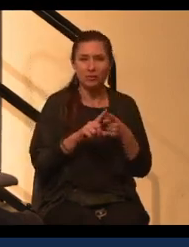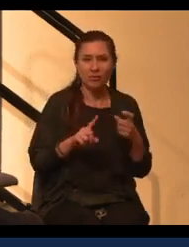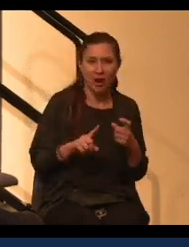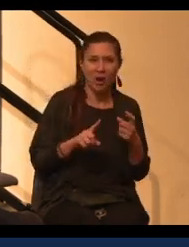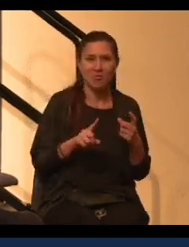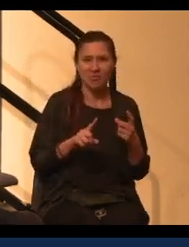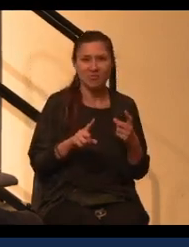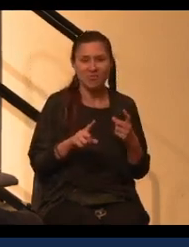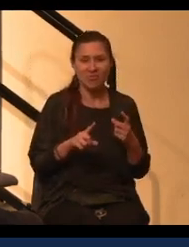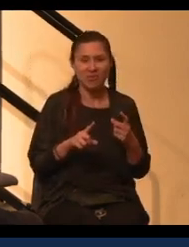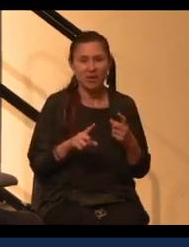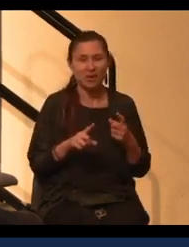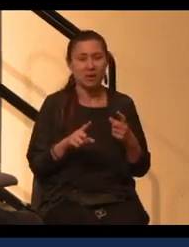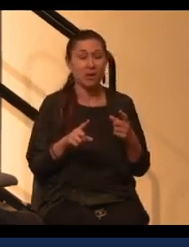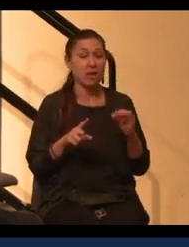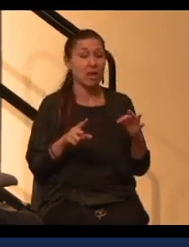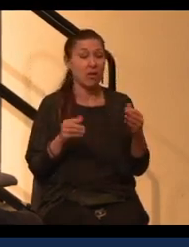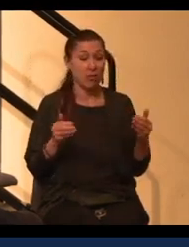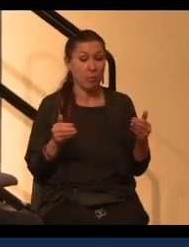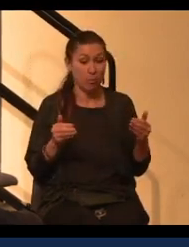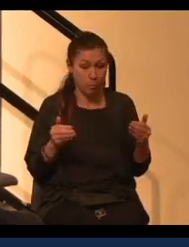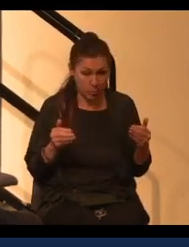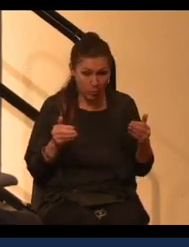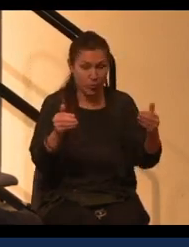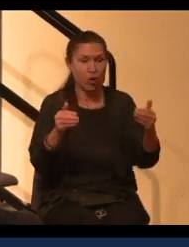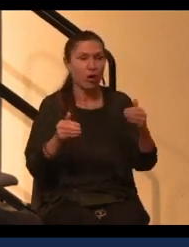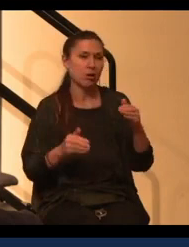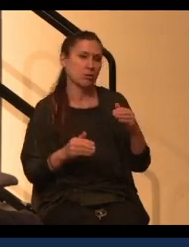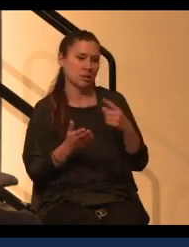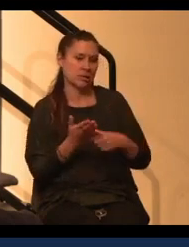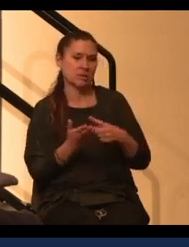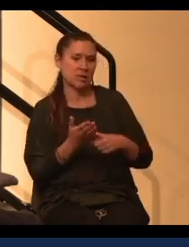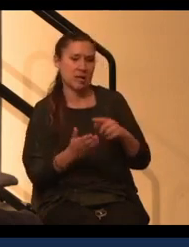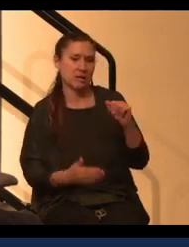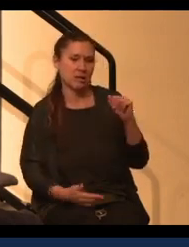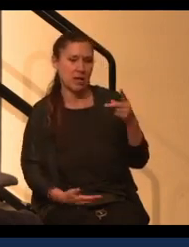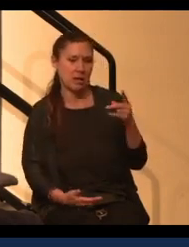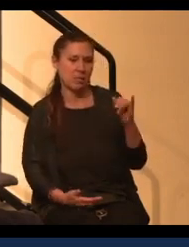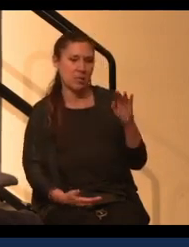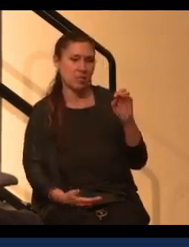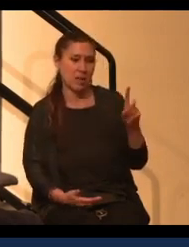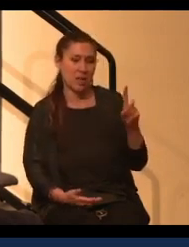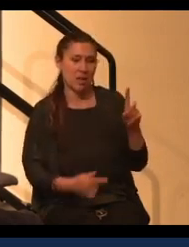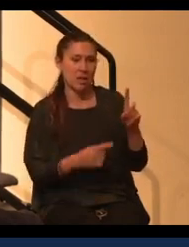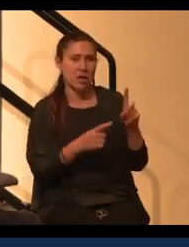move forward and talk about this community, I think it's also important to acknowledge the tensions